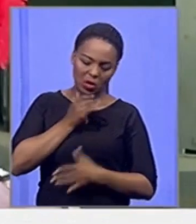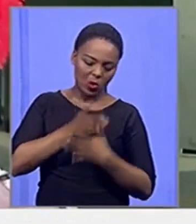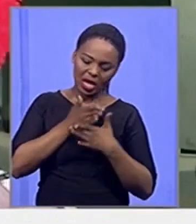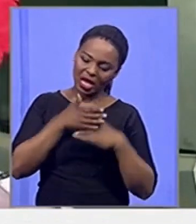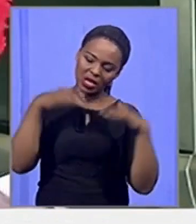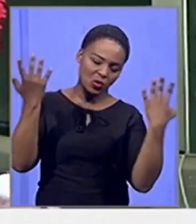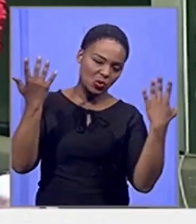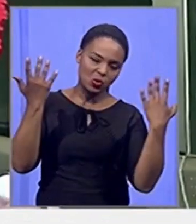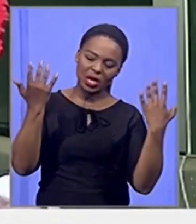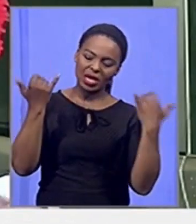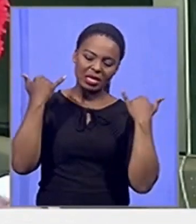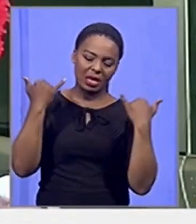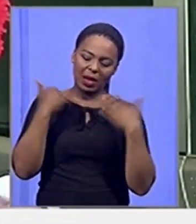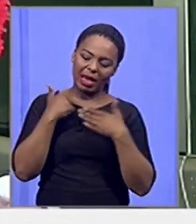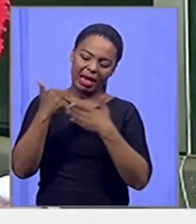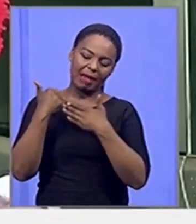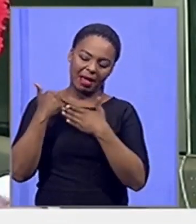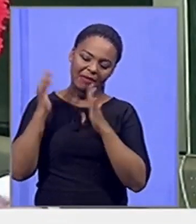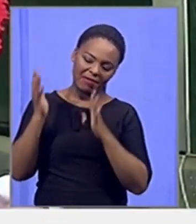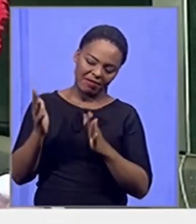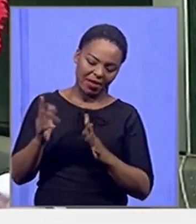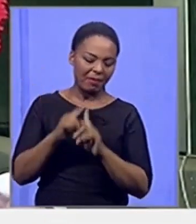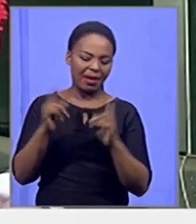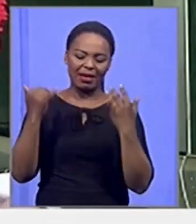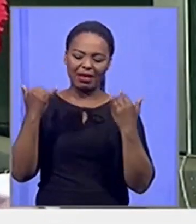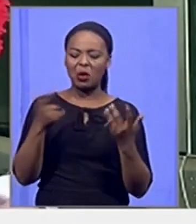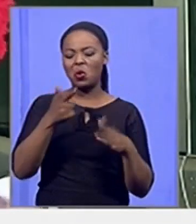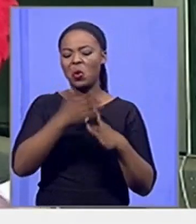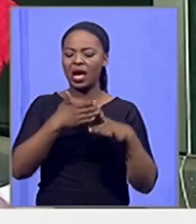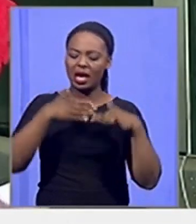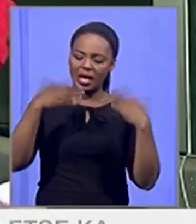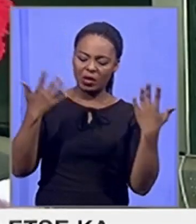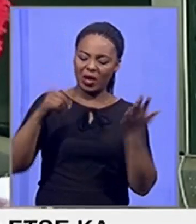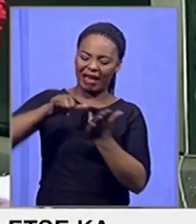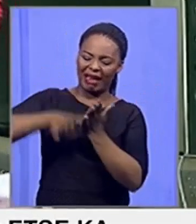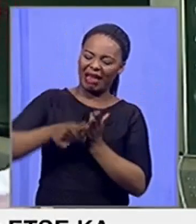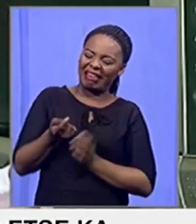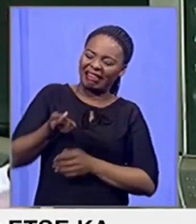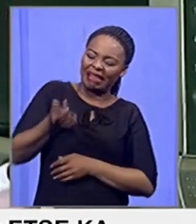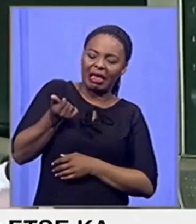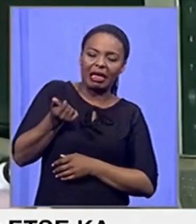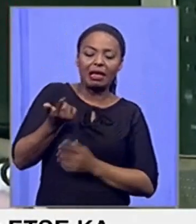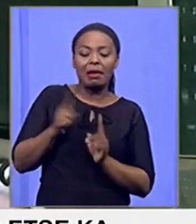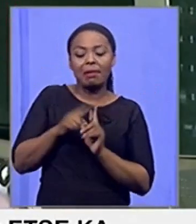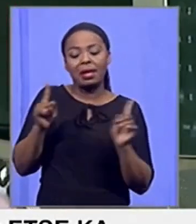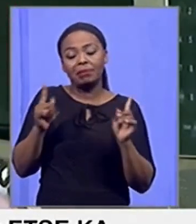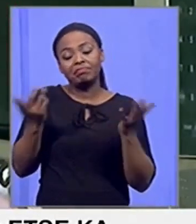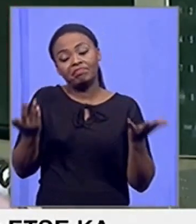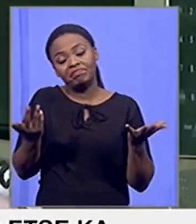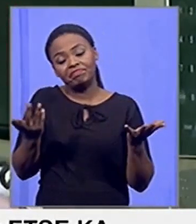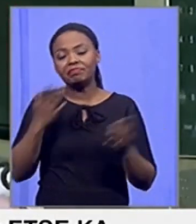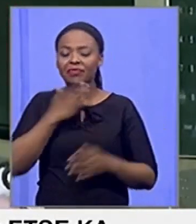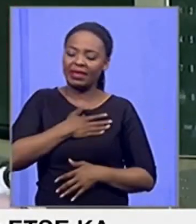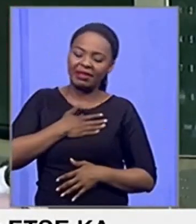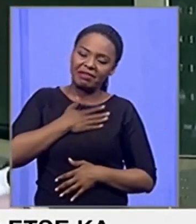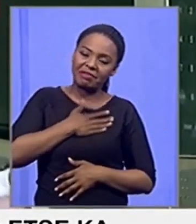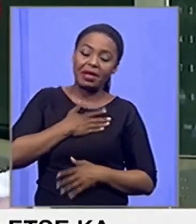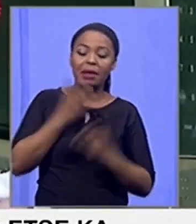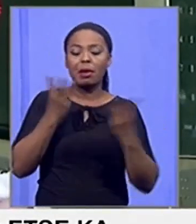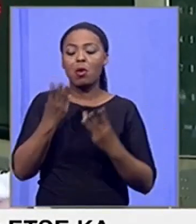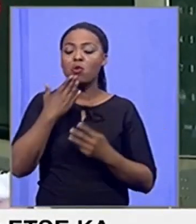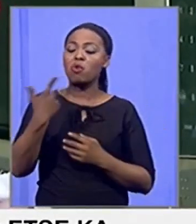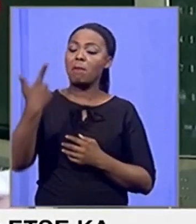mosebetsing o ntso nthusanyana mane le mane. Grant ya ka e nyane mpate ke fila hore batho ba le bane ba